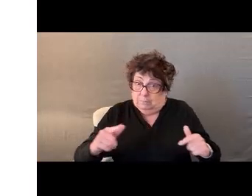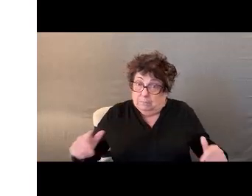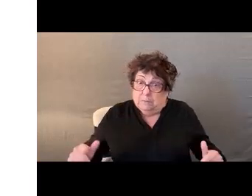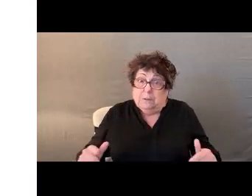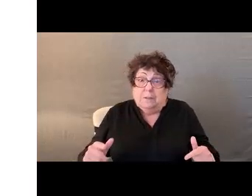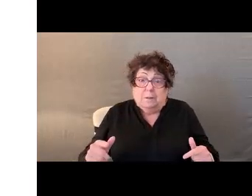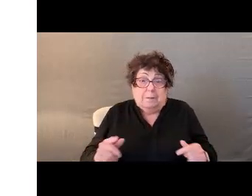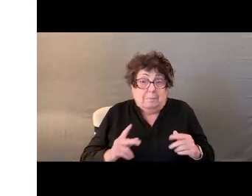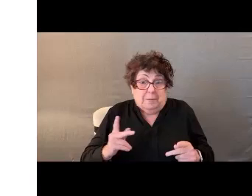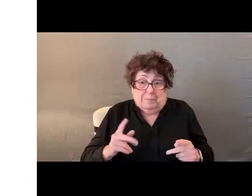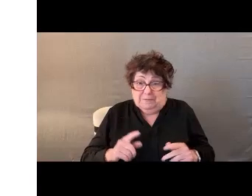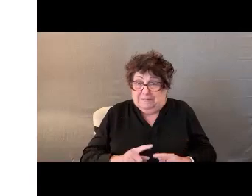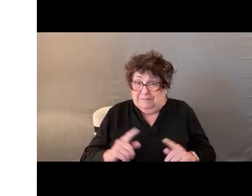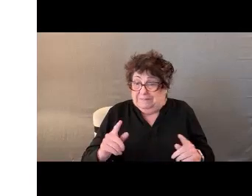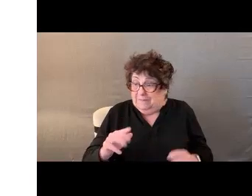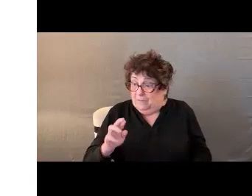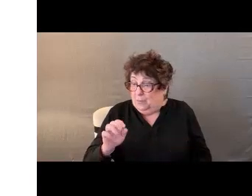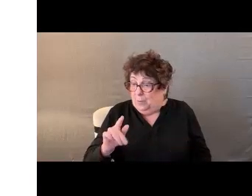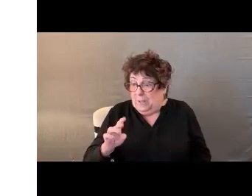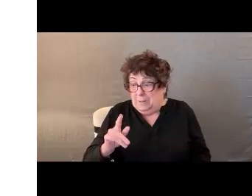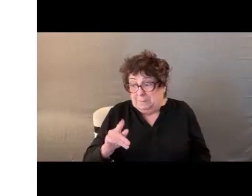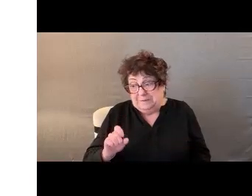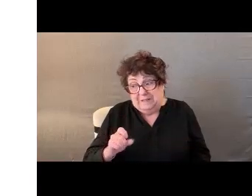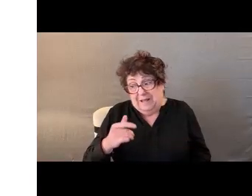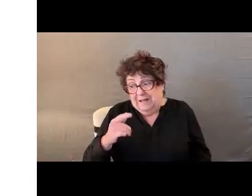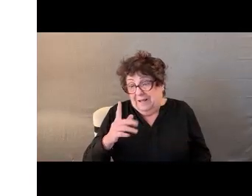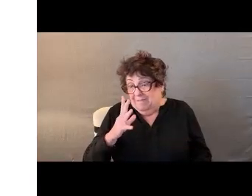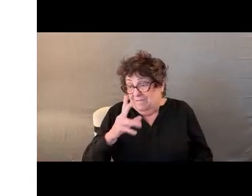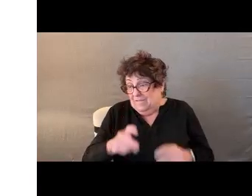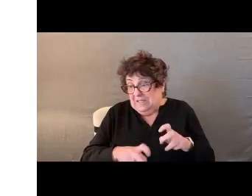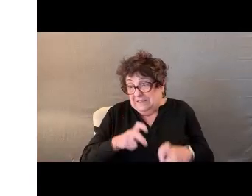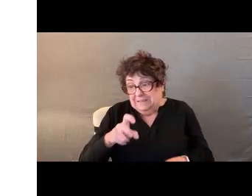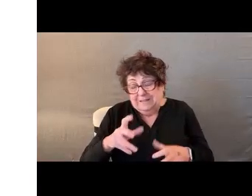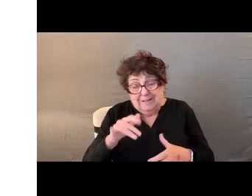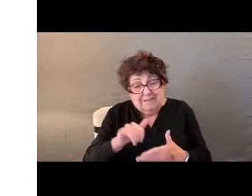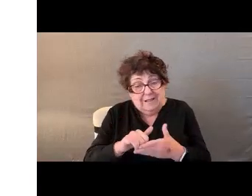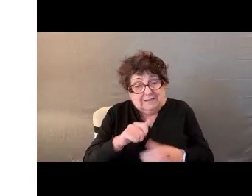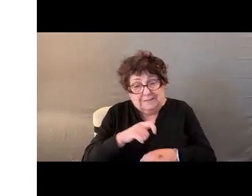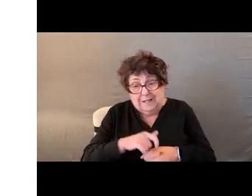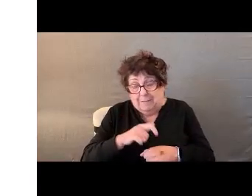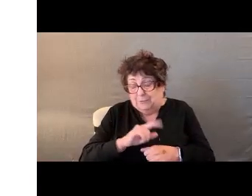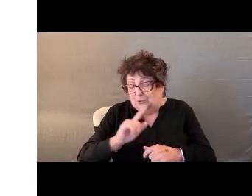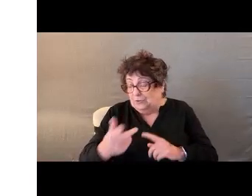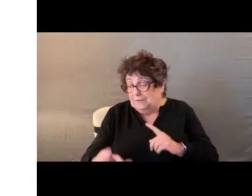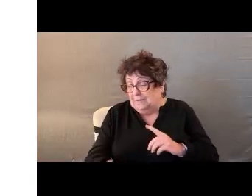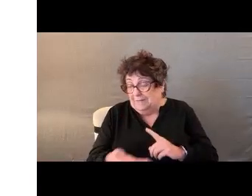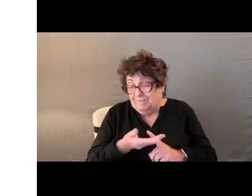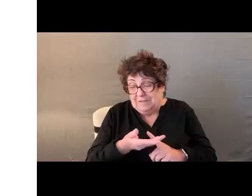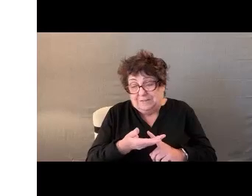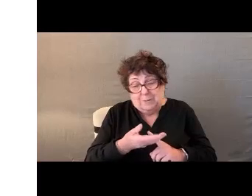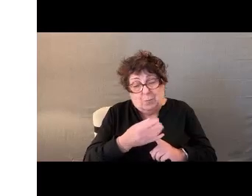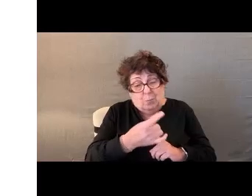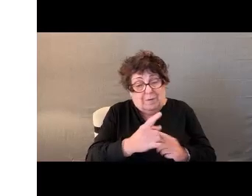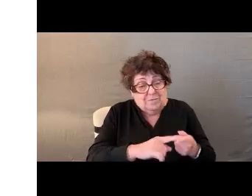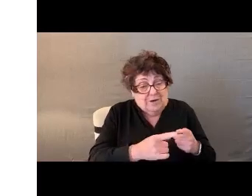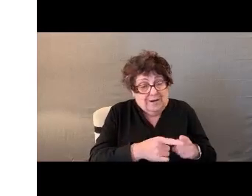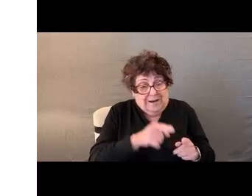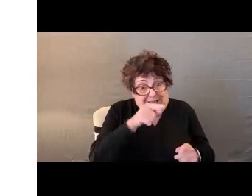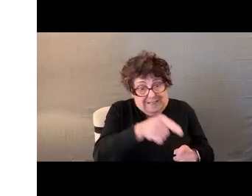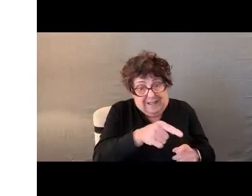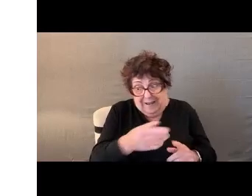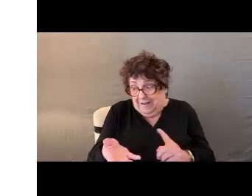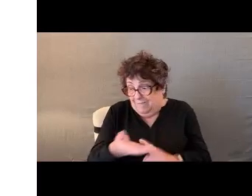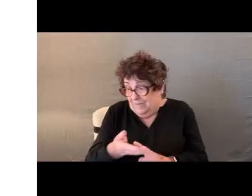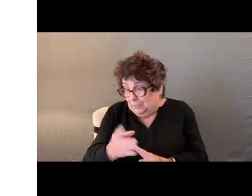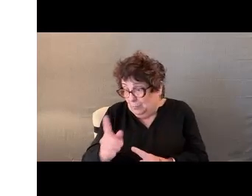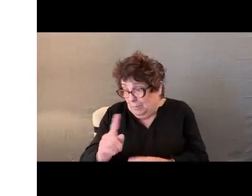and convincing, it really just has to start with one person, convincing one friend, and they convince one friend. And